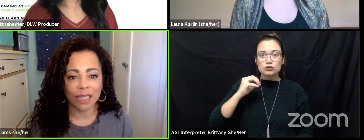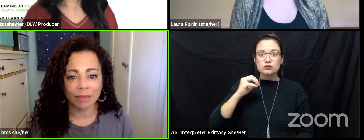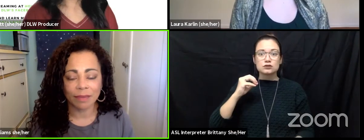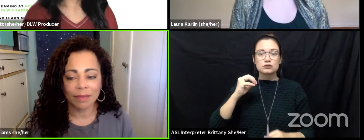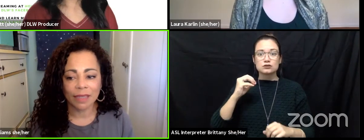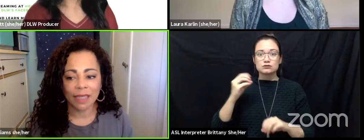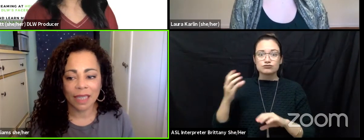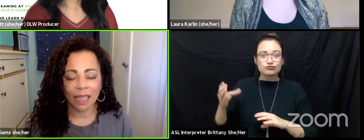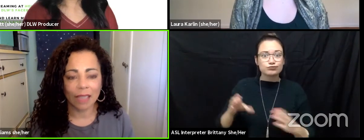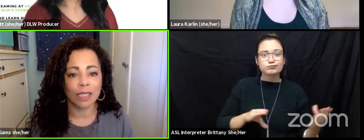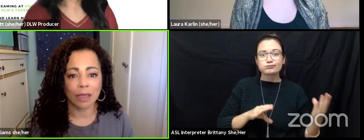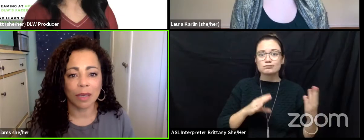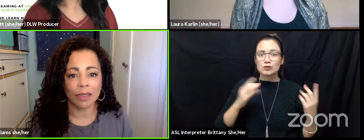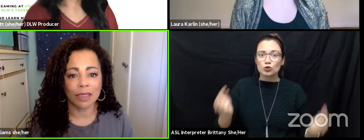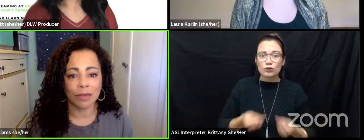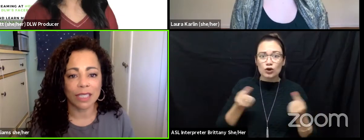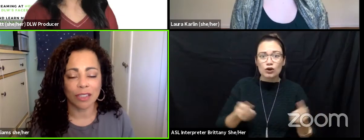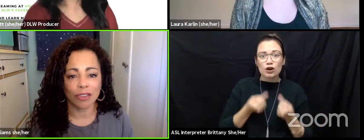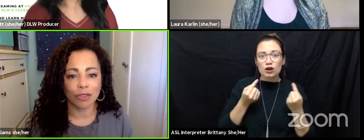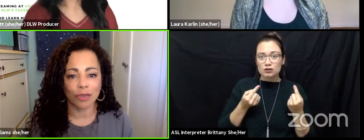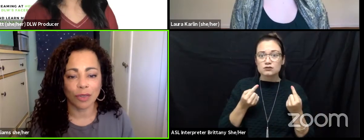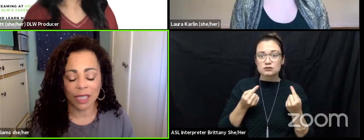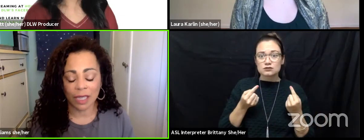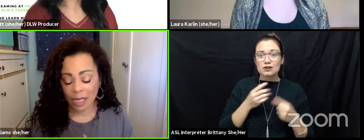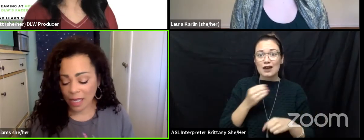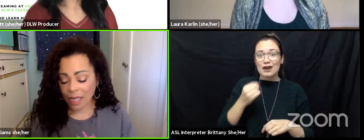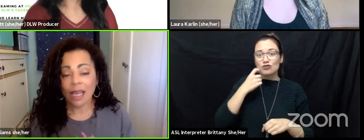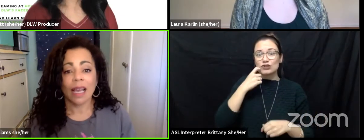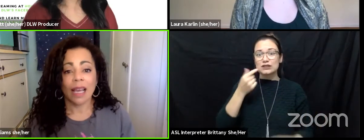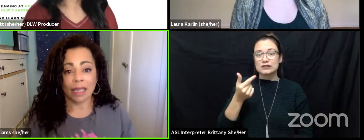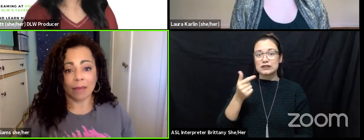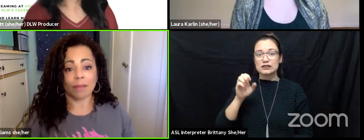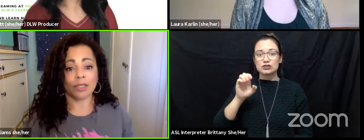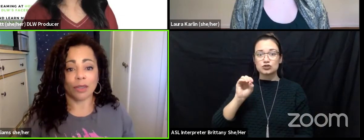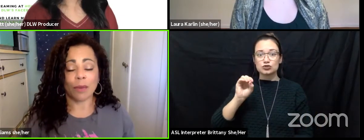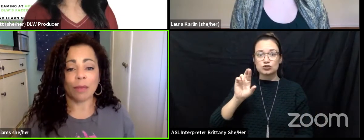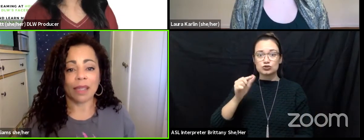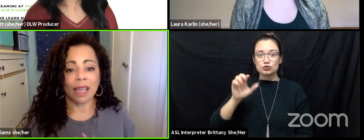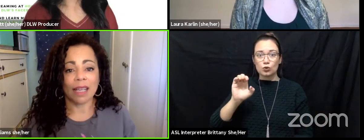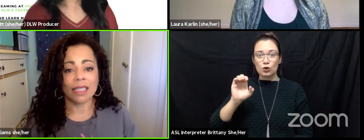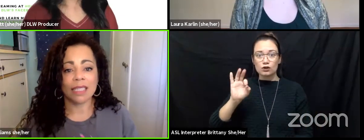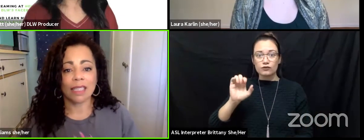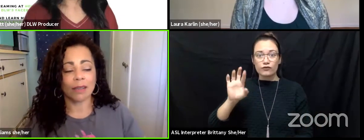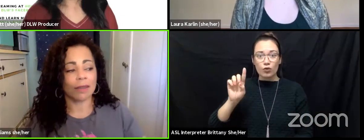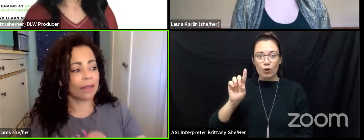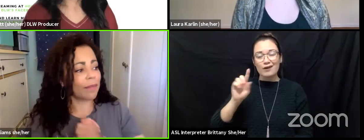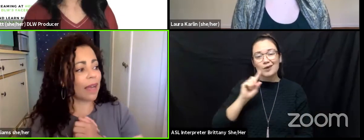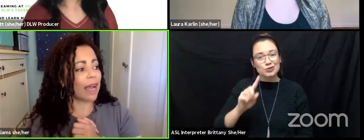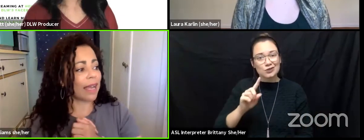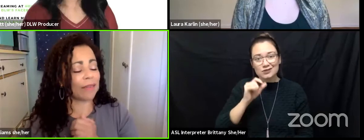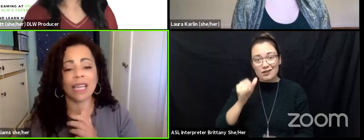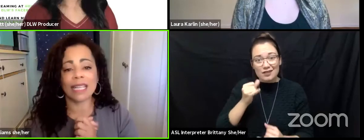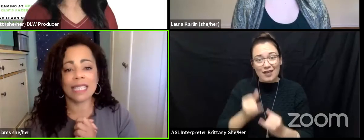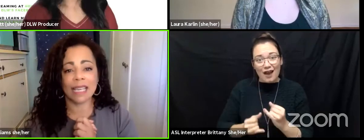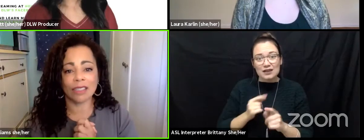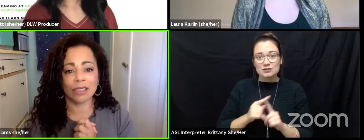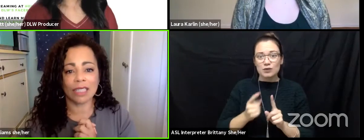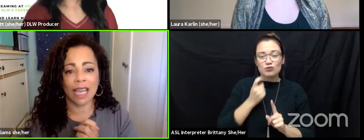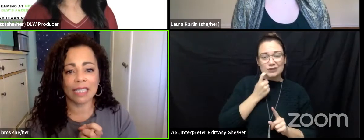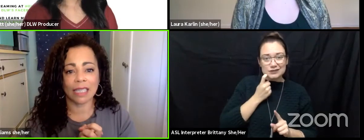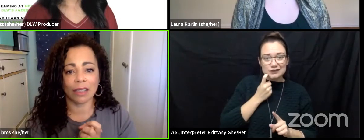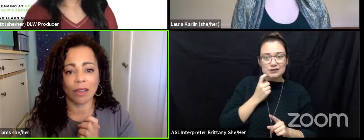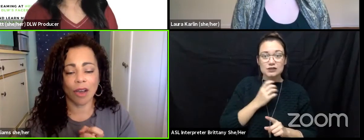country, including the most recent George Floyd. And I'm sure he won't be the last. So everything I say and